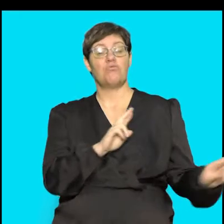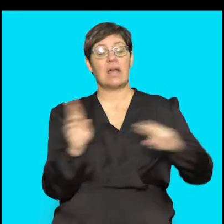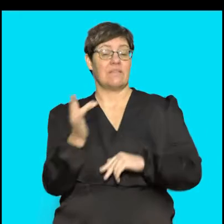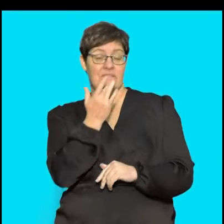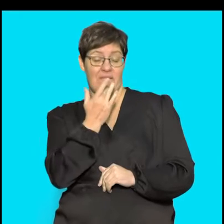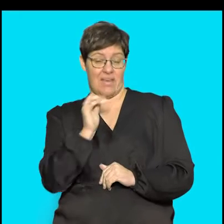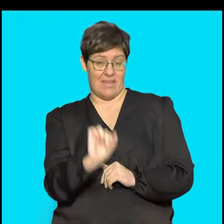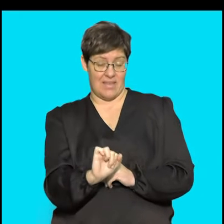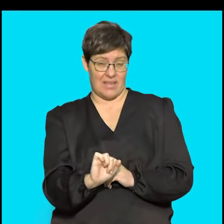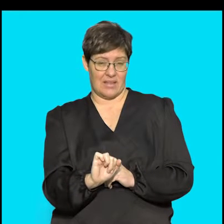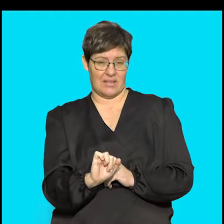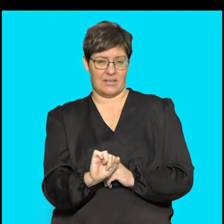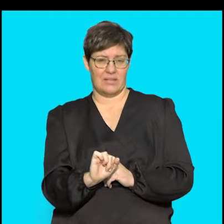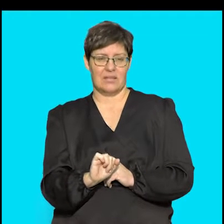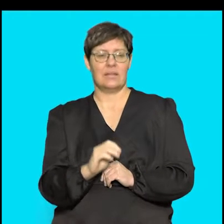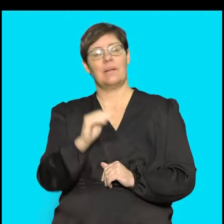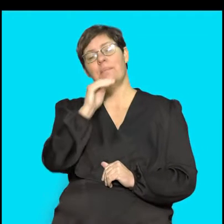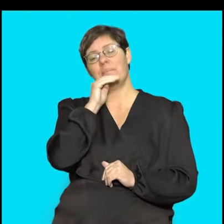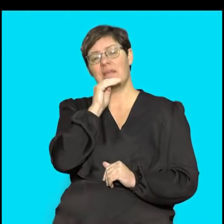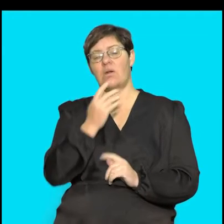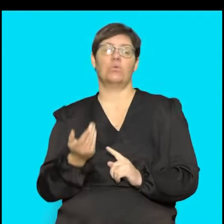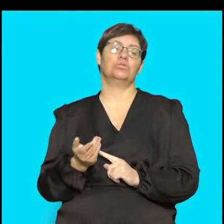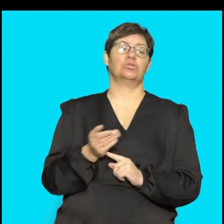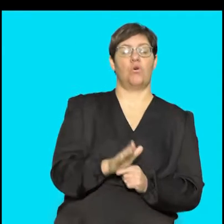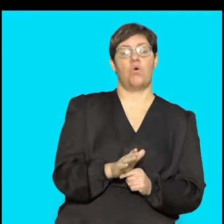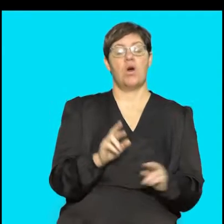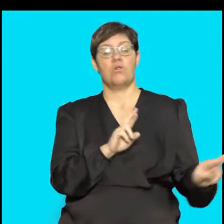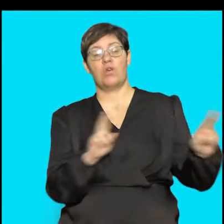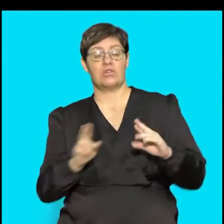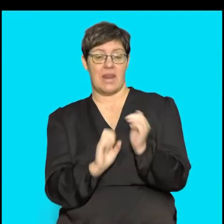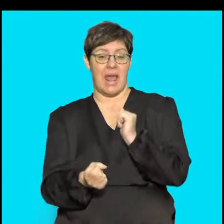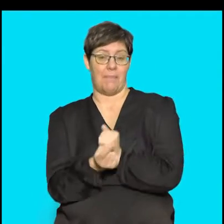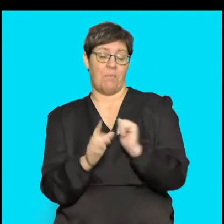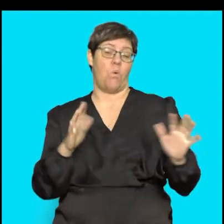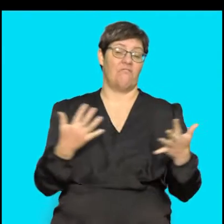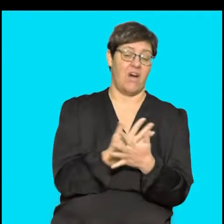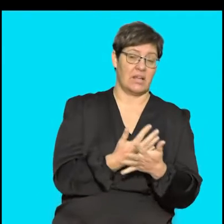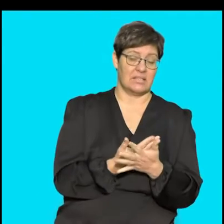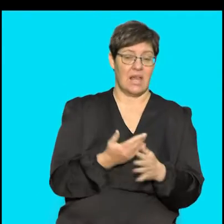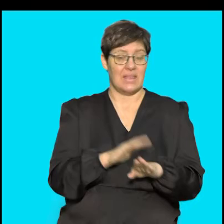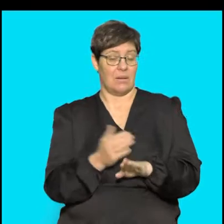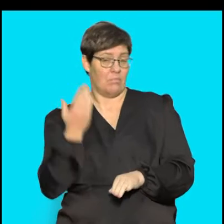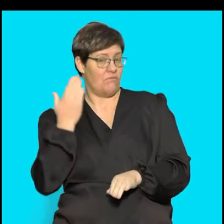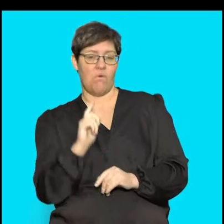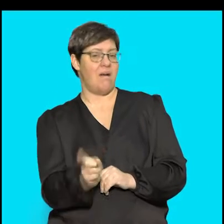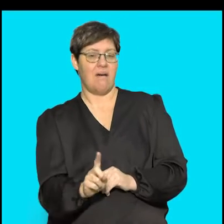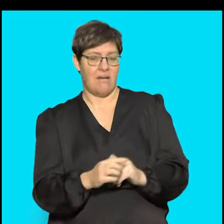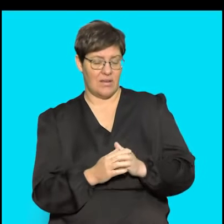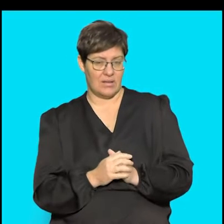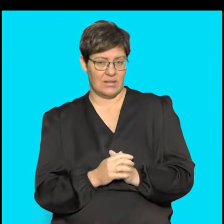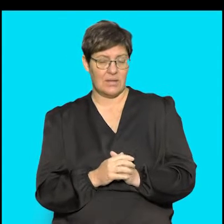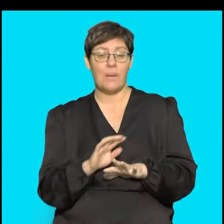When a reaction is favored, it does not mean or indicate that the reaction happens faster than